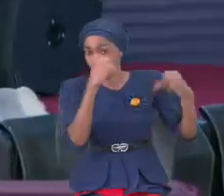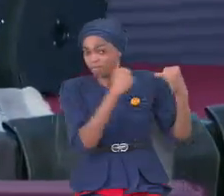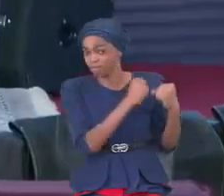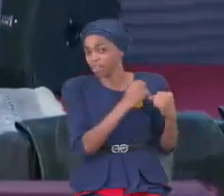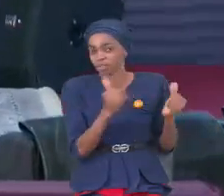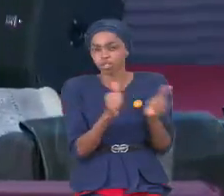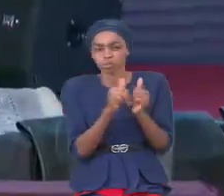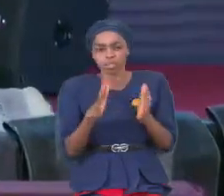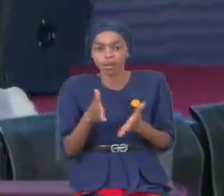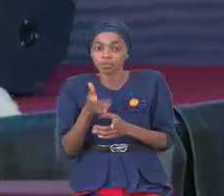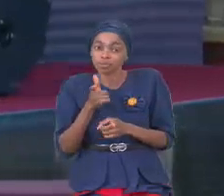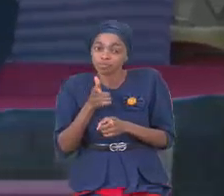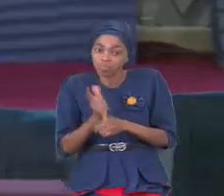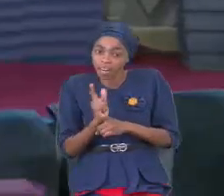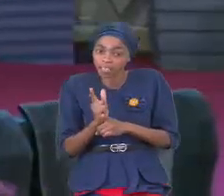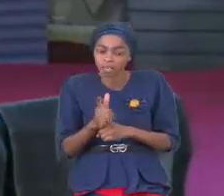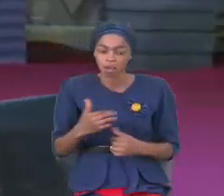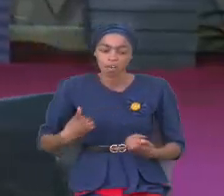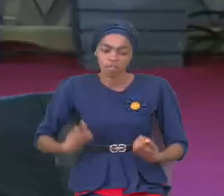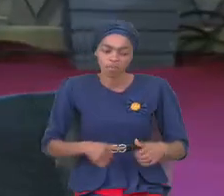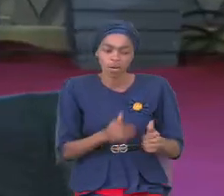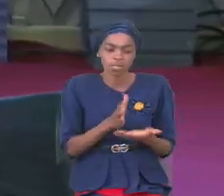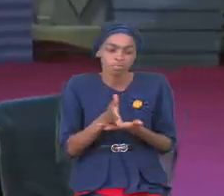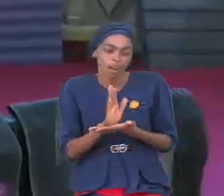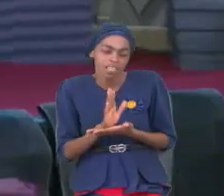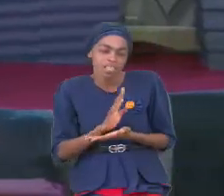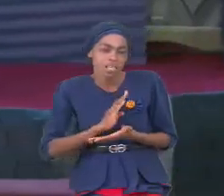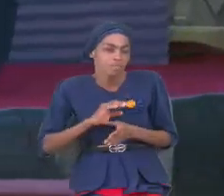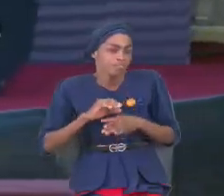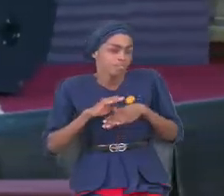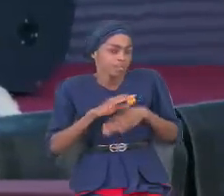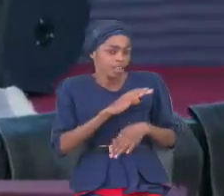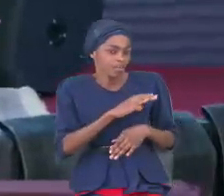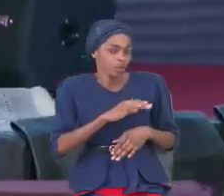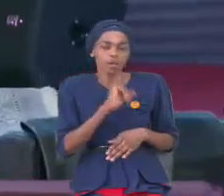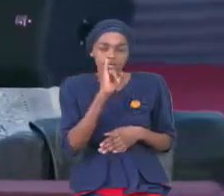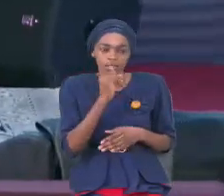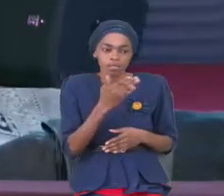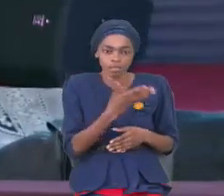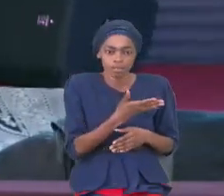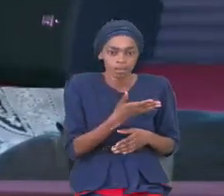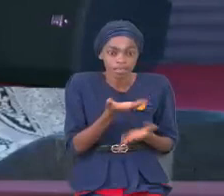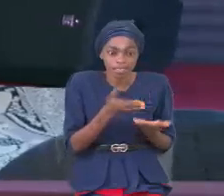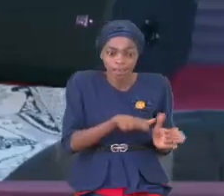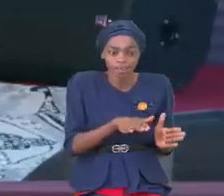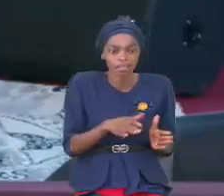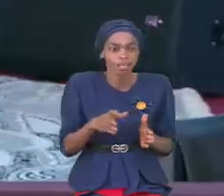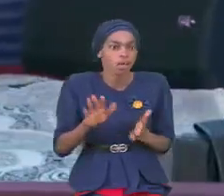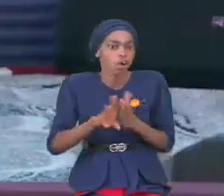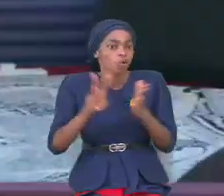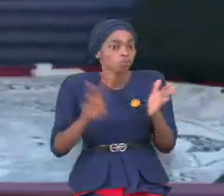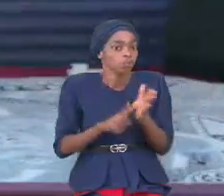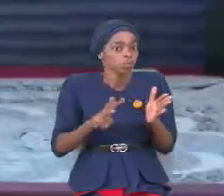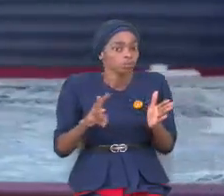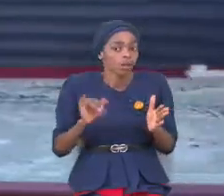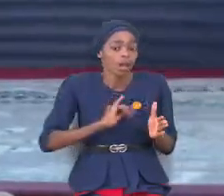behavior. It's dead. Will without action. I will. I will. You said that